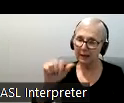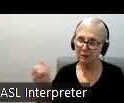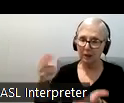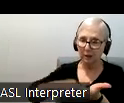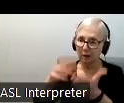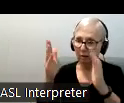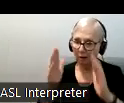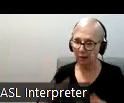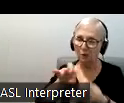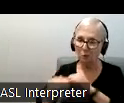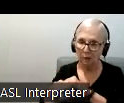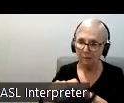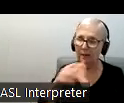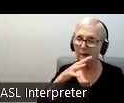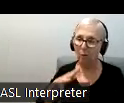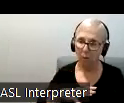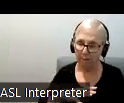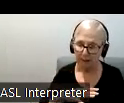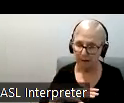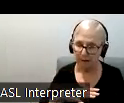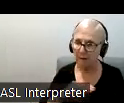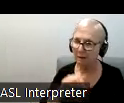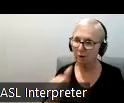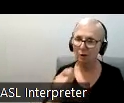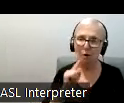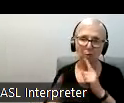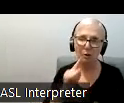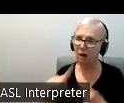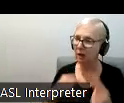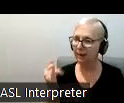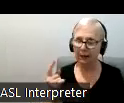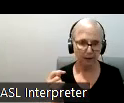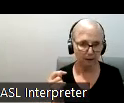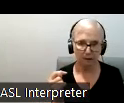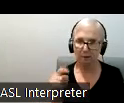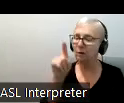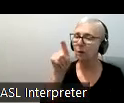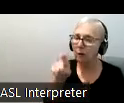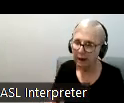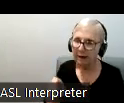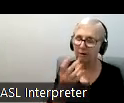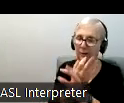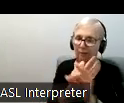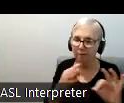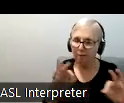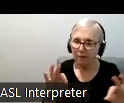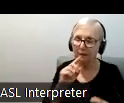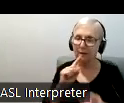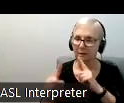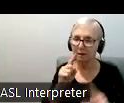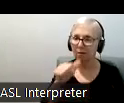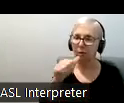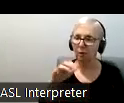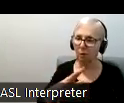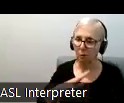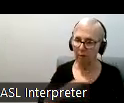is raping women, don't talk about it. We have to be able to freely talk about the women